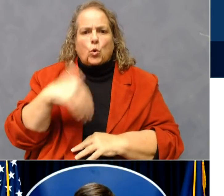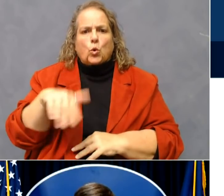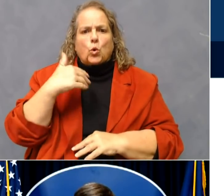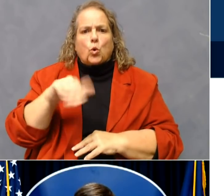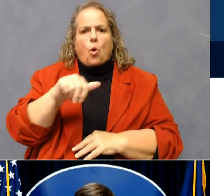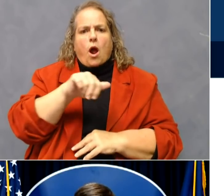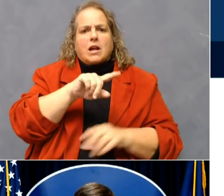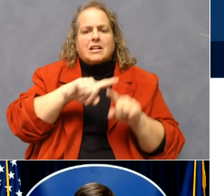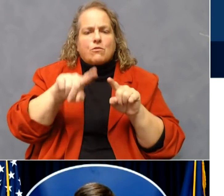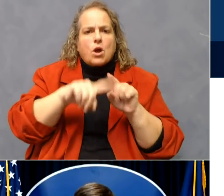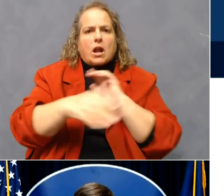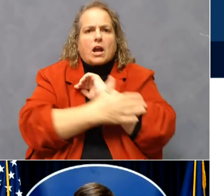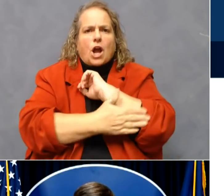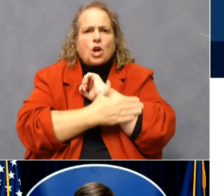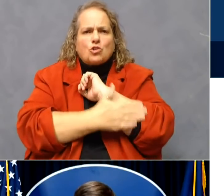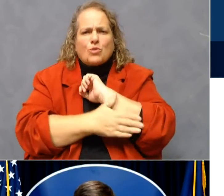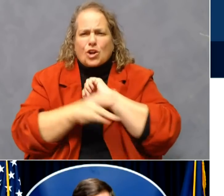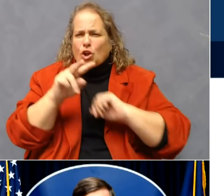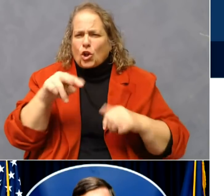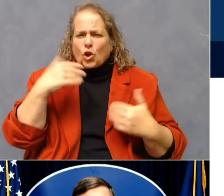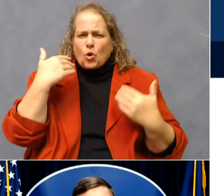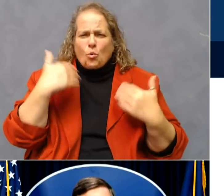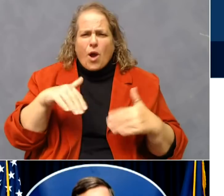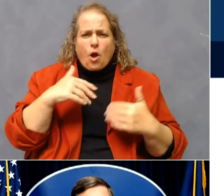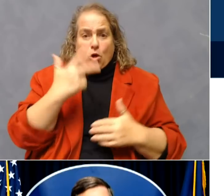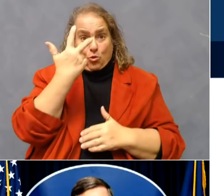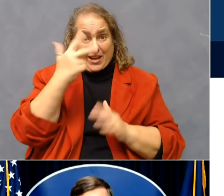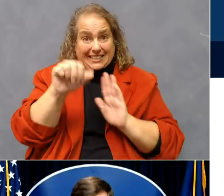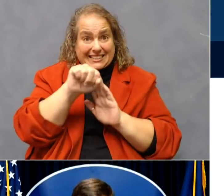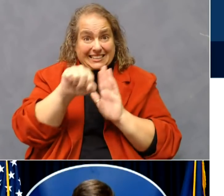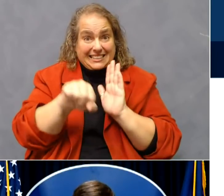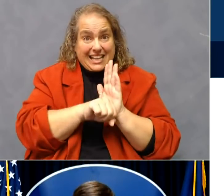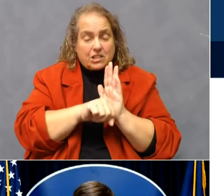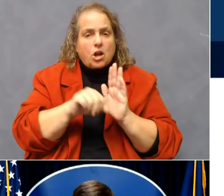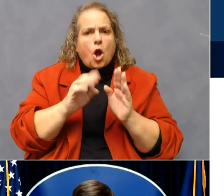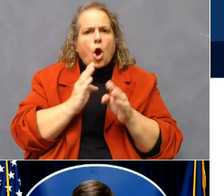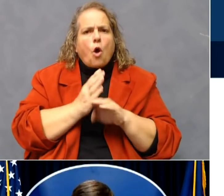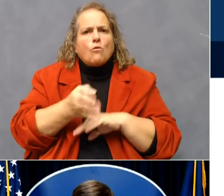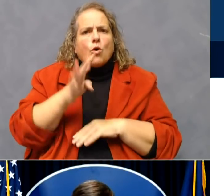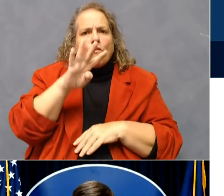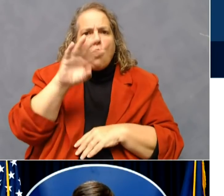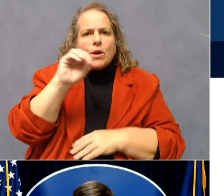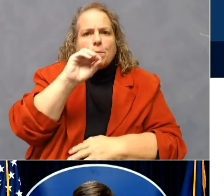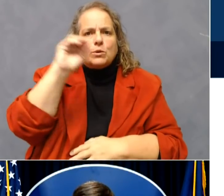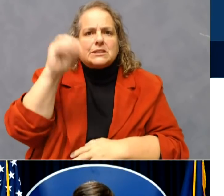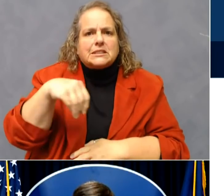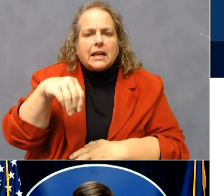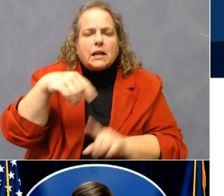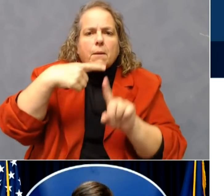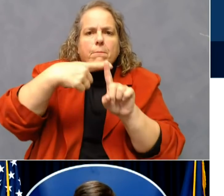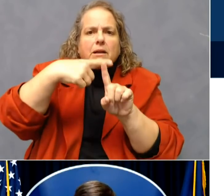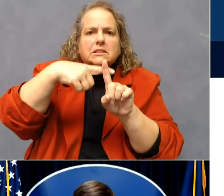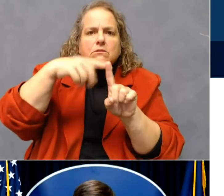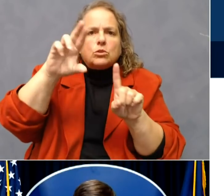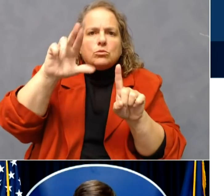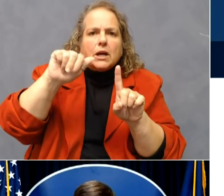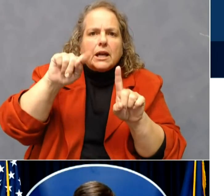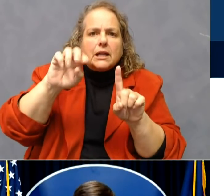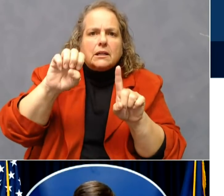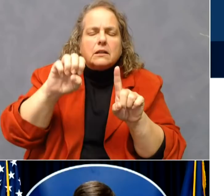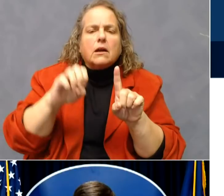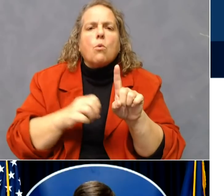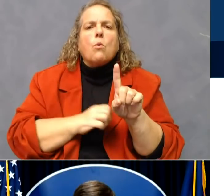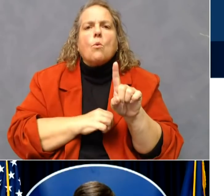and just look, I mean, we have 3 states with over a 40% positivity rate. Number